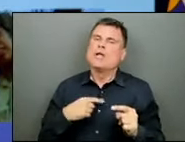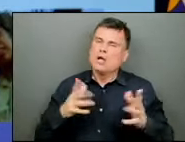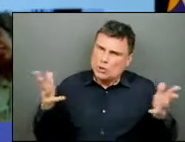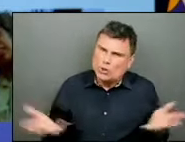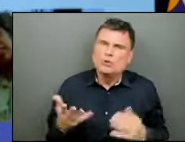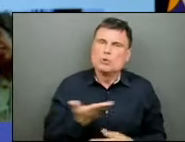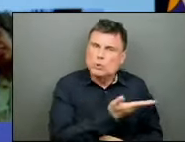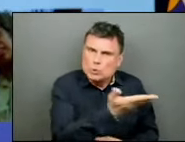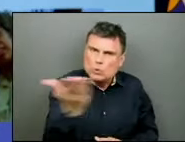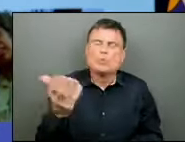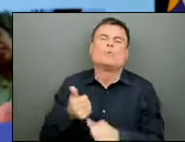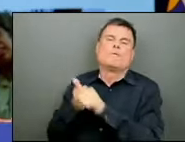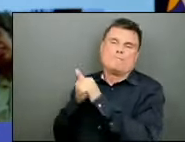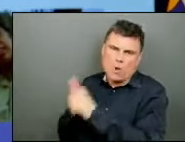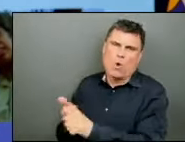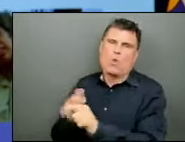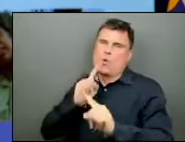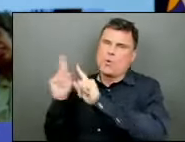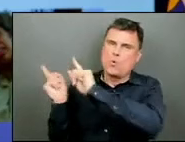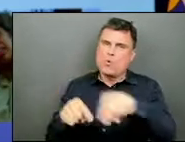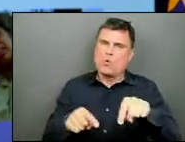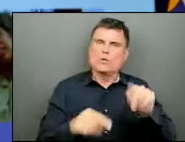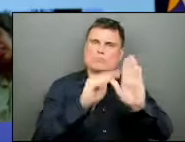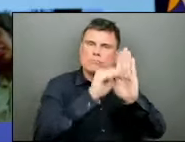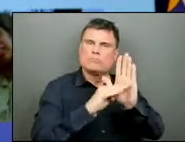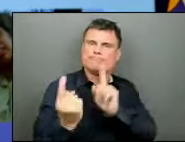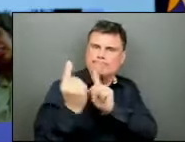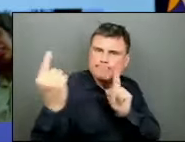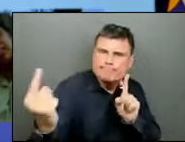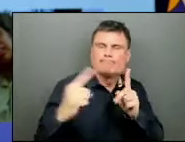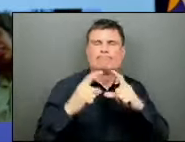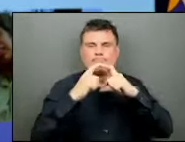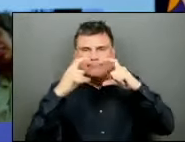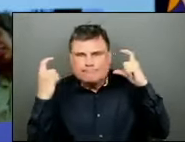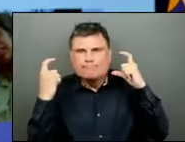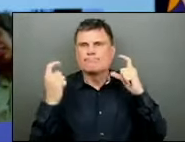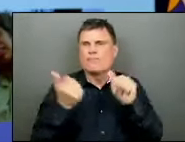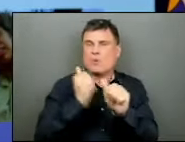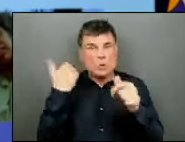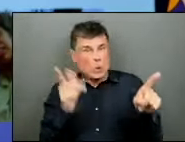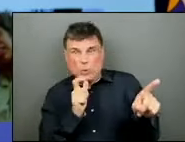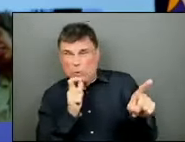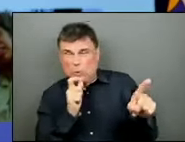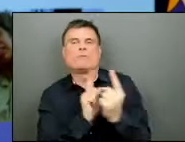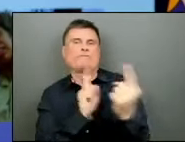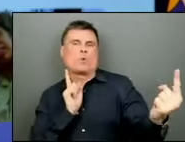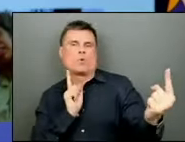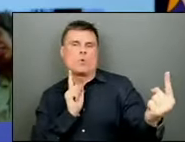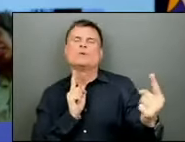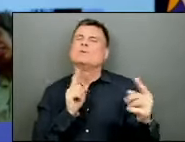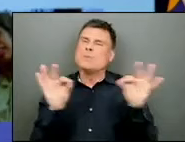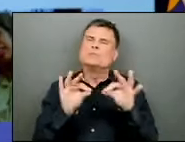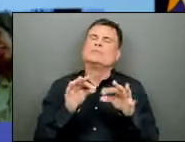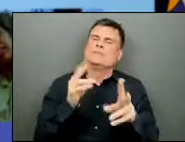orders, stay safe, physically distance, stay away from people you don't know, and for goodness sakes, let's all focus on getting through